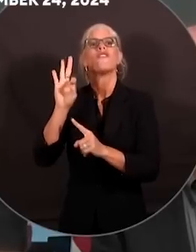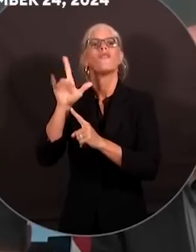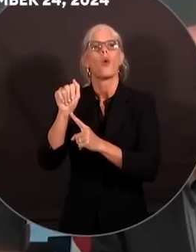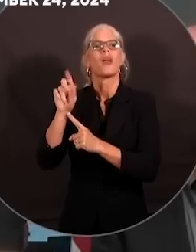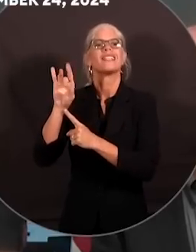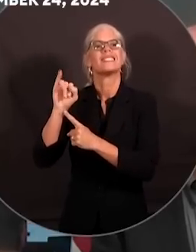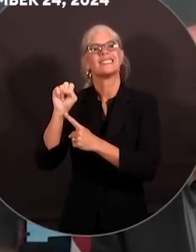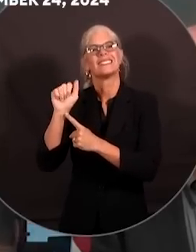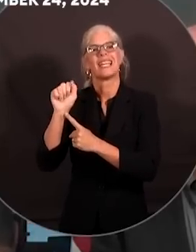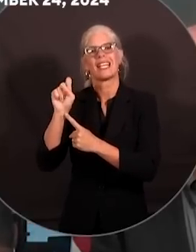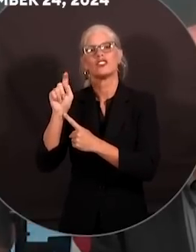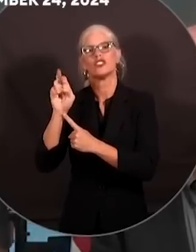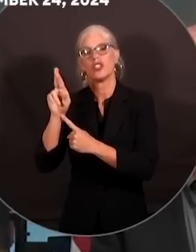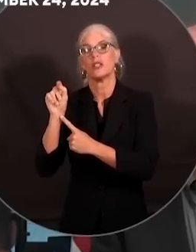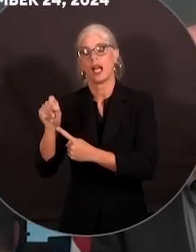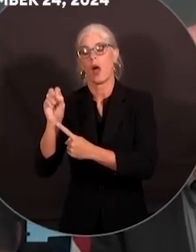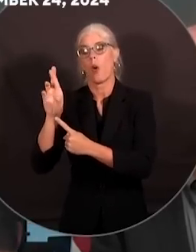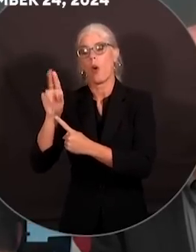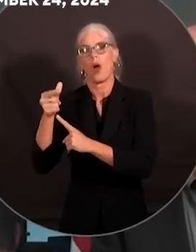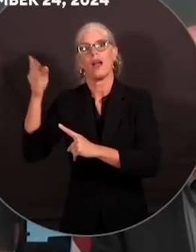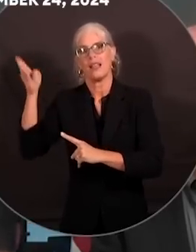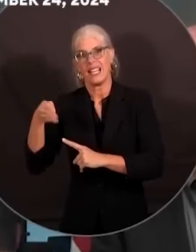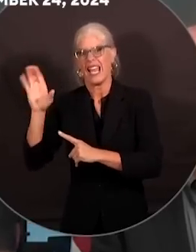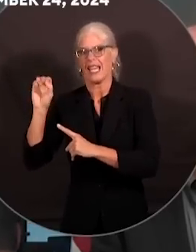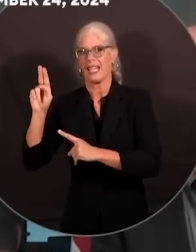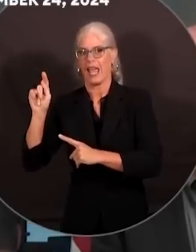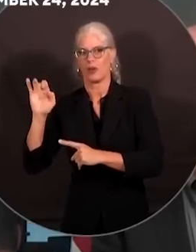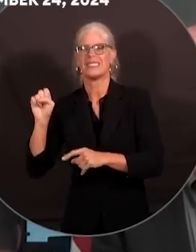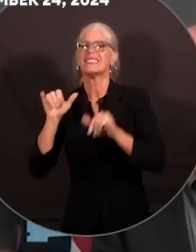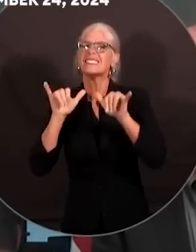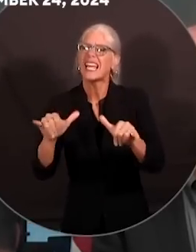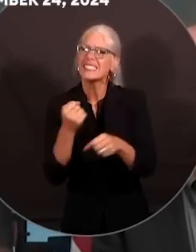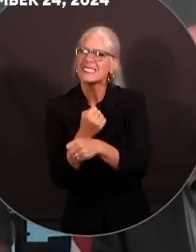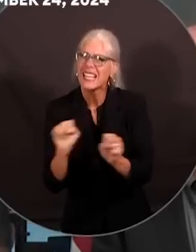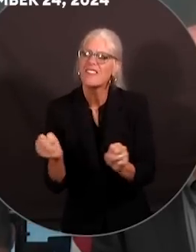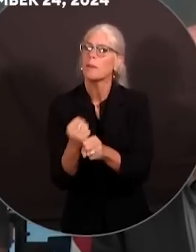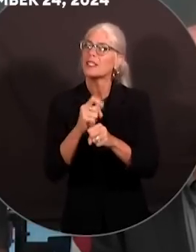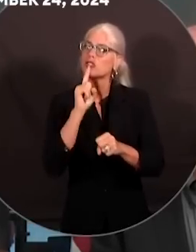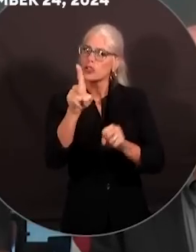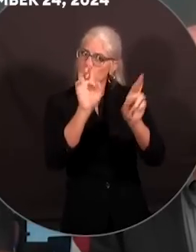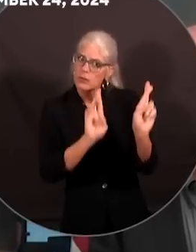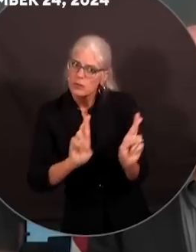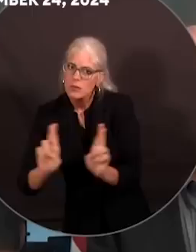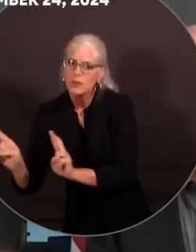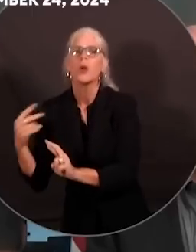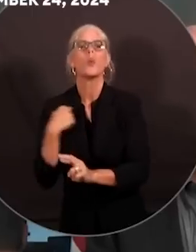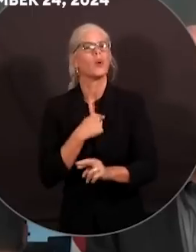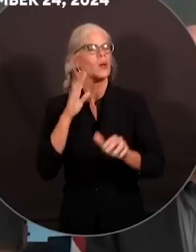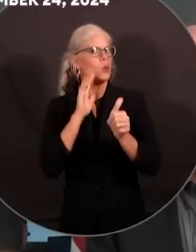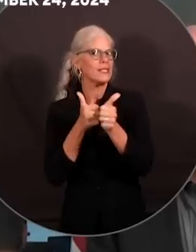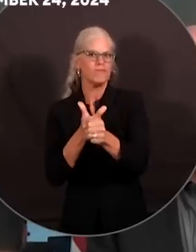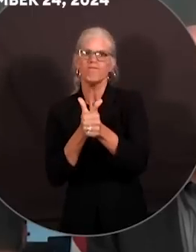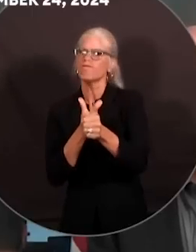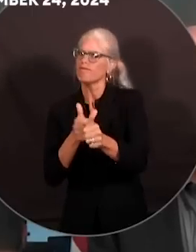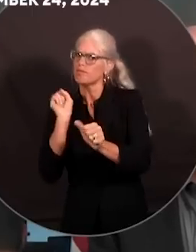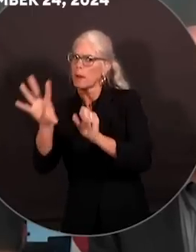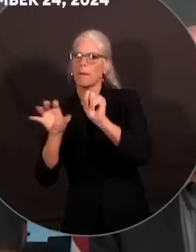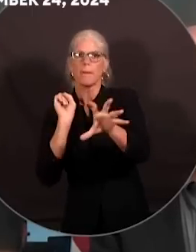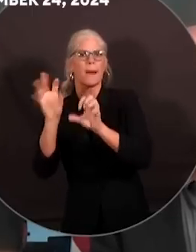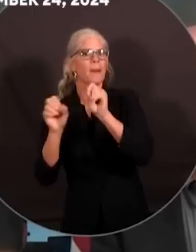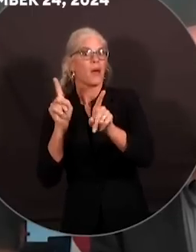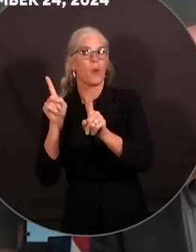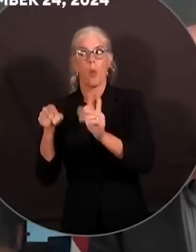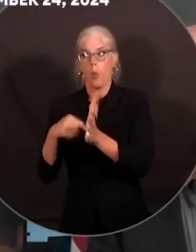floridadisaster.org/counties. Stay safe. Make sure that you prepare yourself, and we'll continue to provide updates as we get new